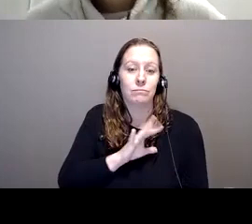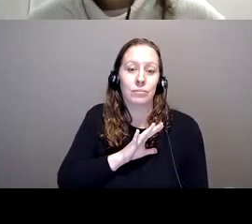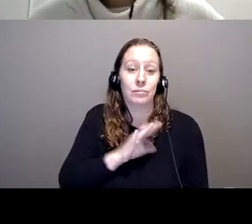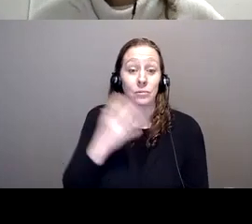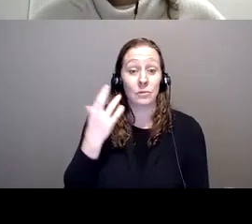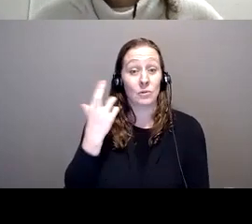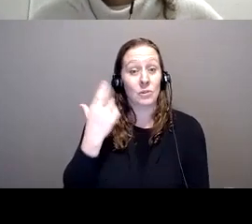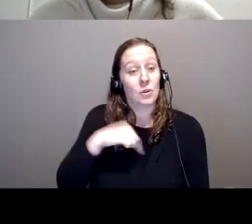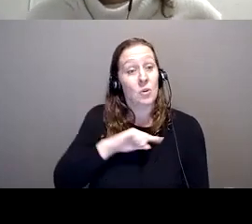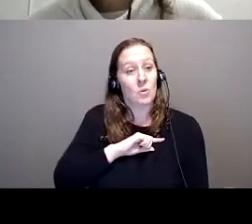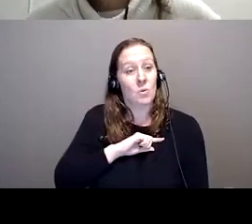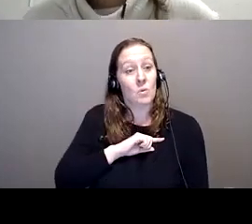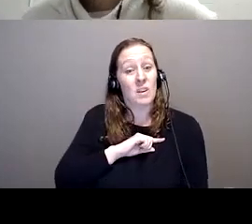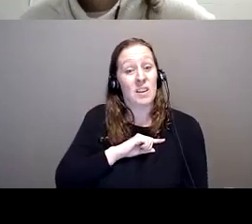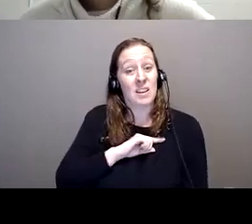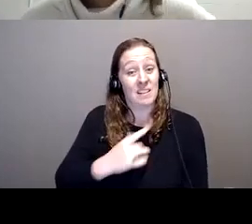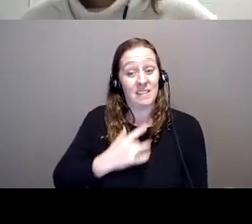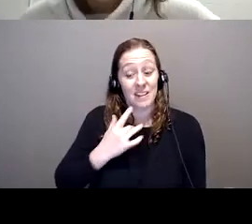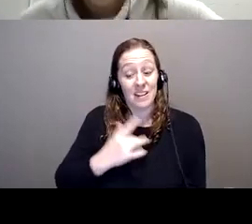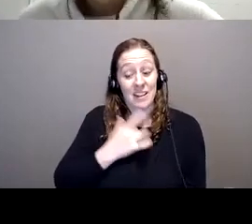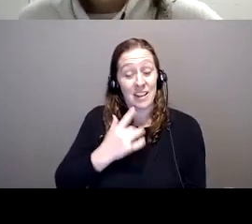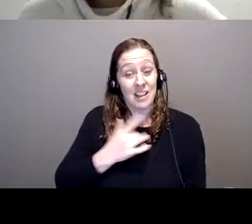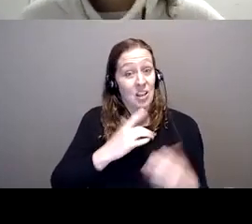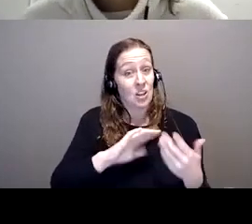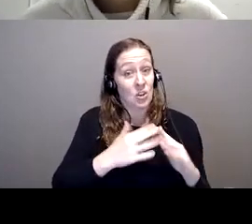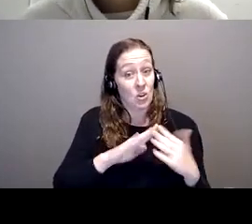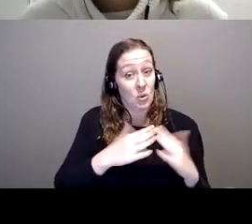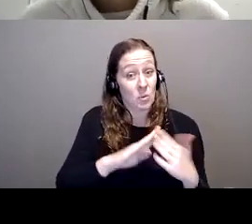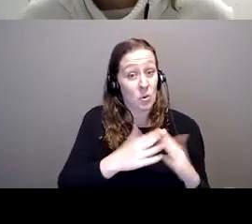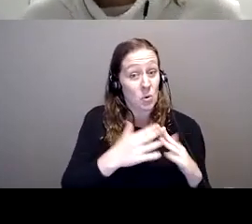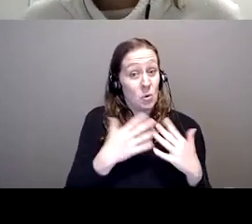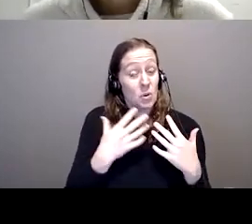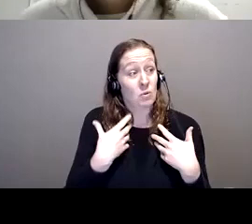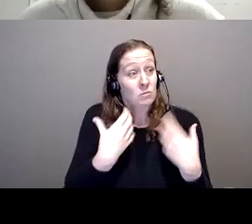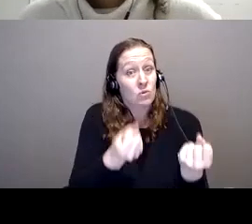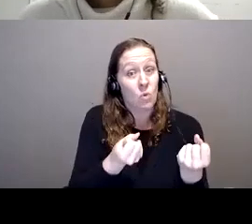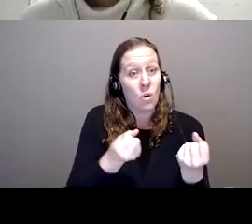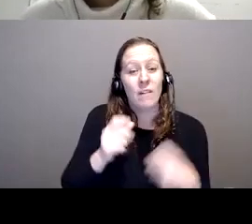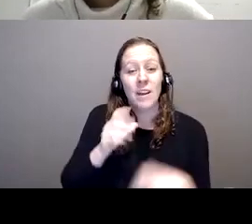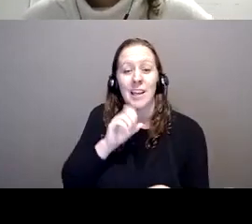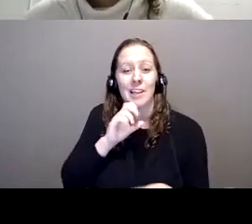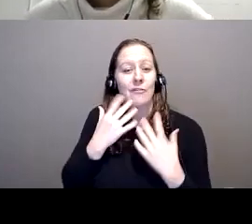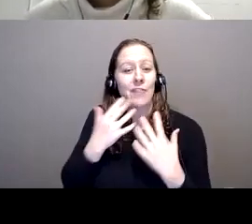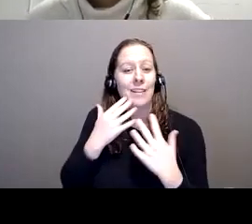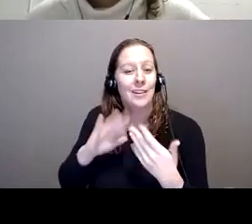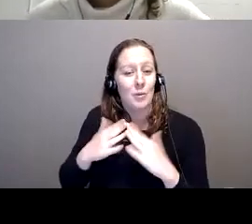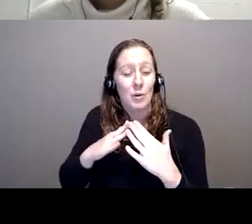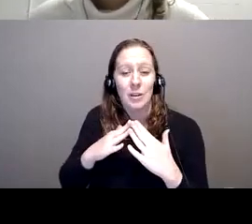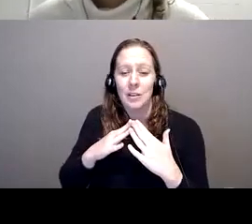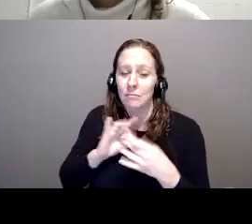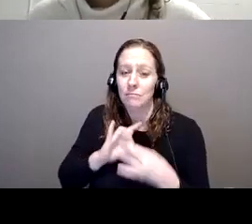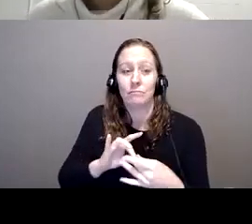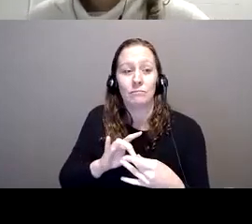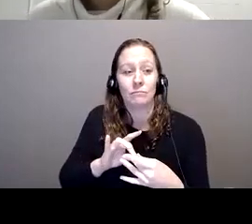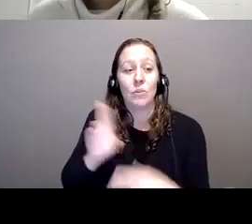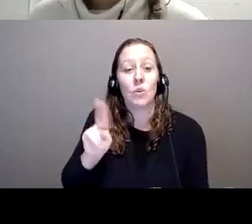with the idea of restorative communities and age-friendly communities. So the United Nations